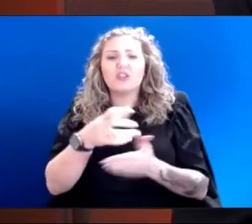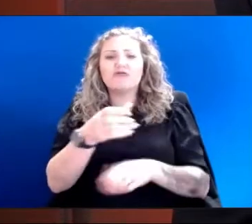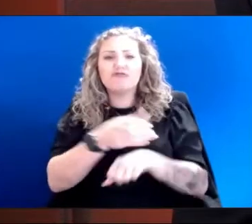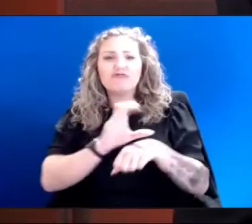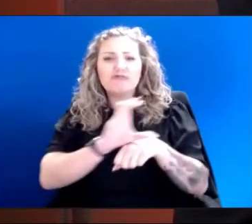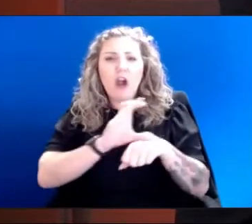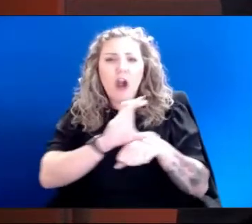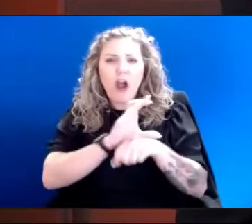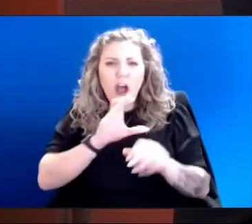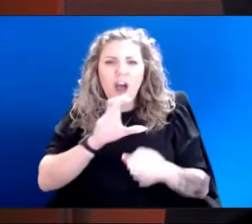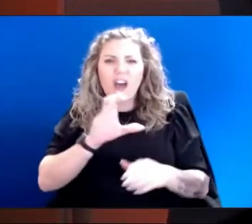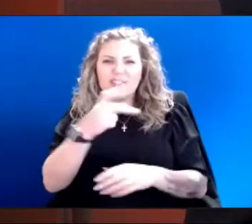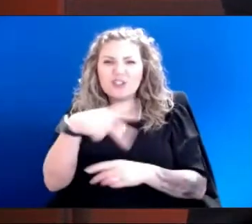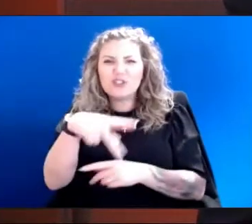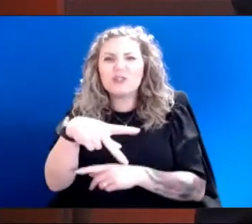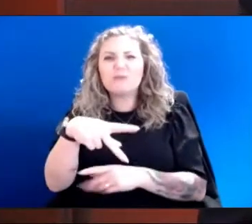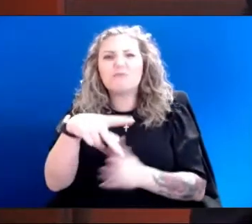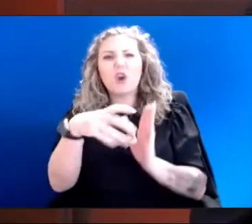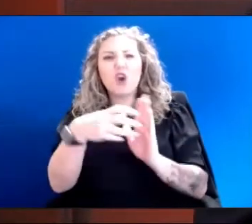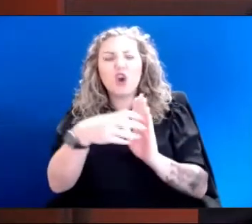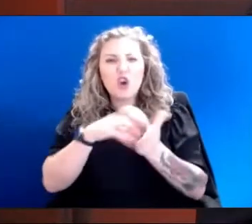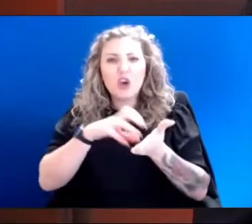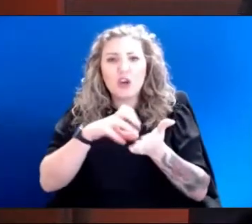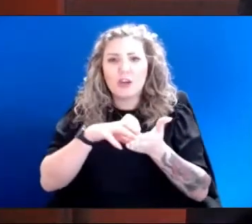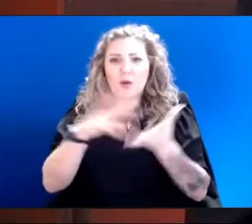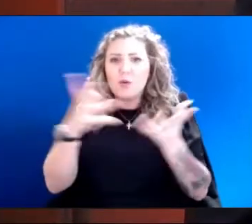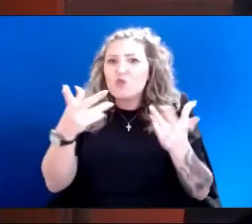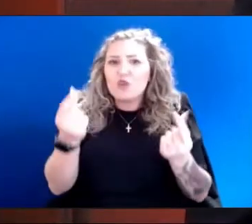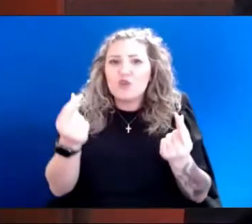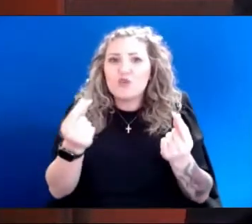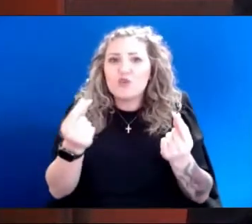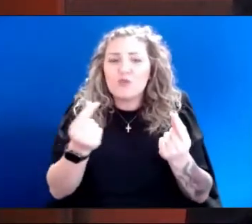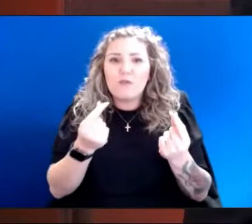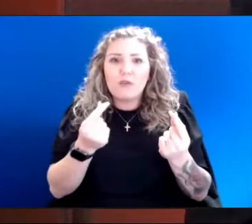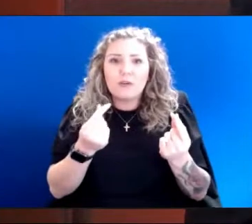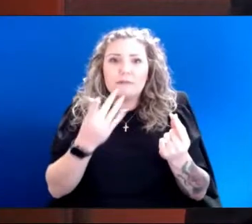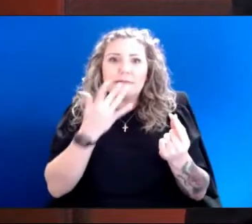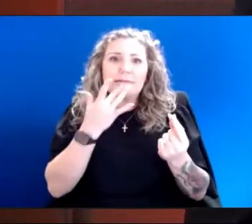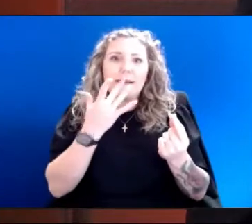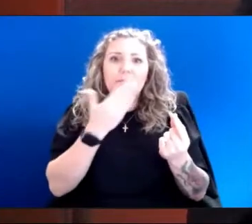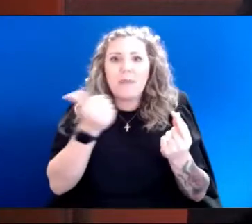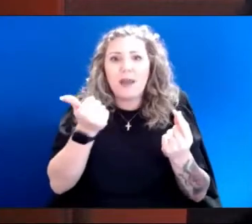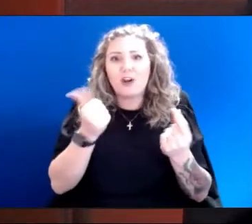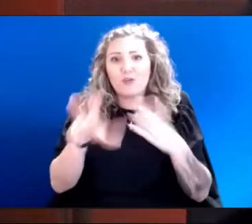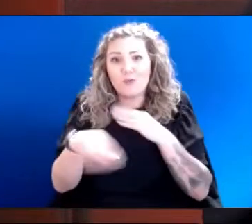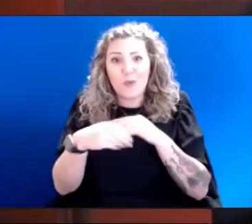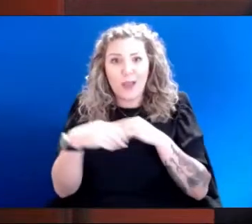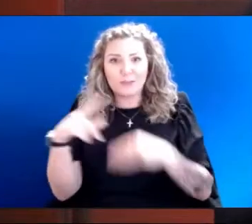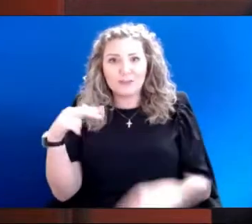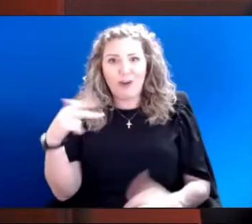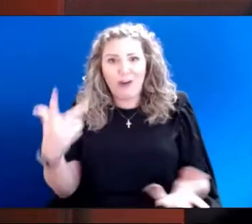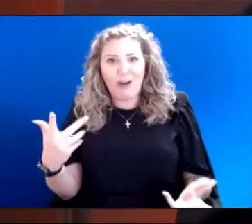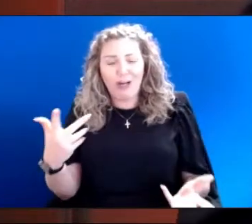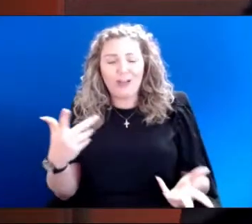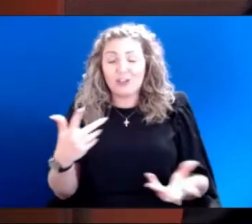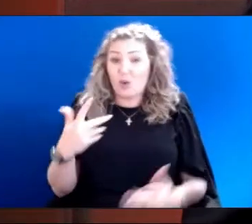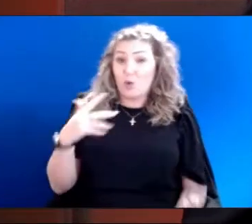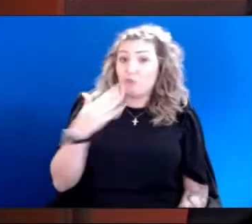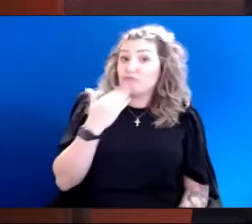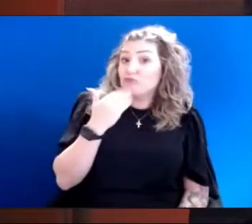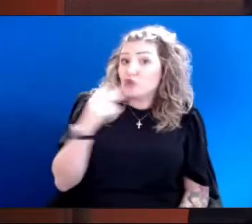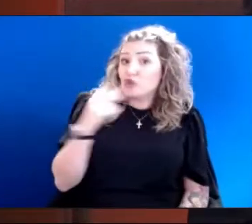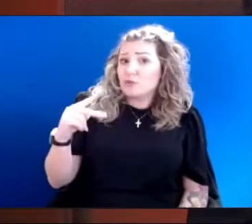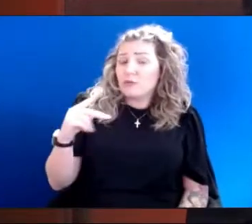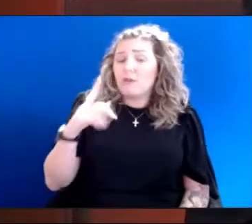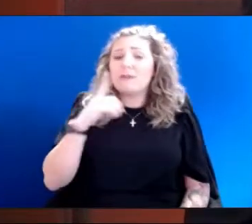Yep. So that whole bliss point concept. But as far as what does all the sugar do to a kid, it's a complex